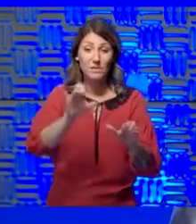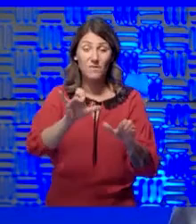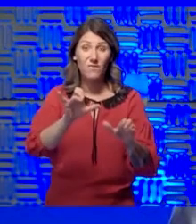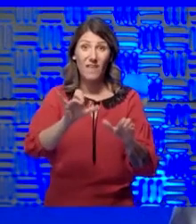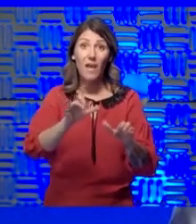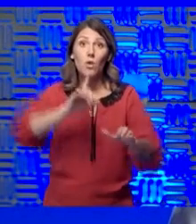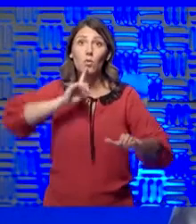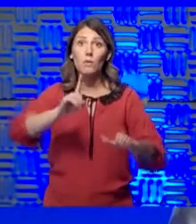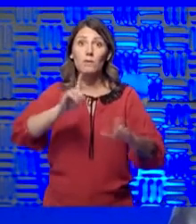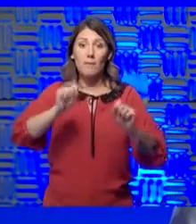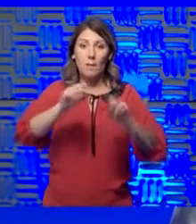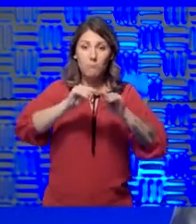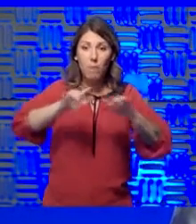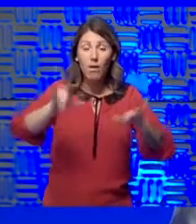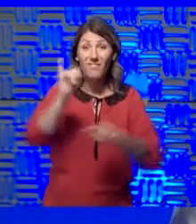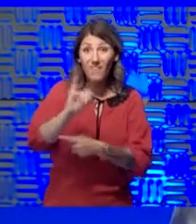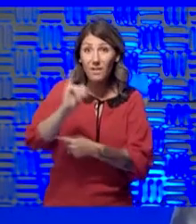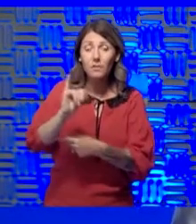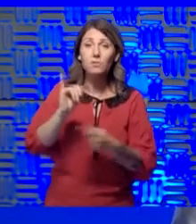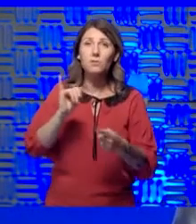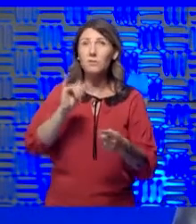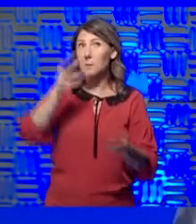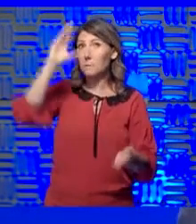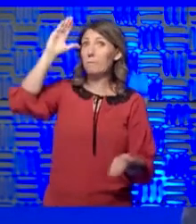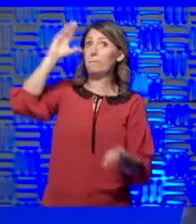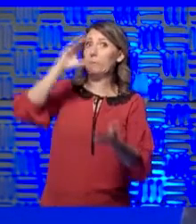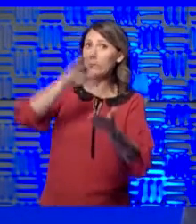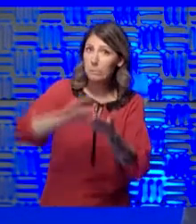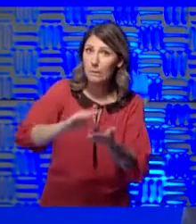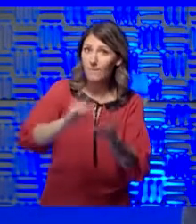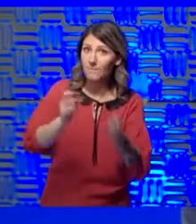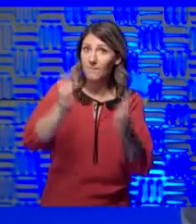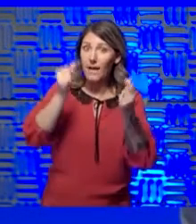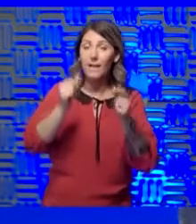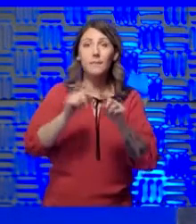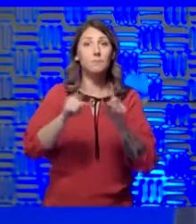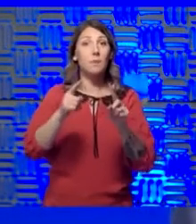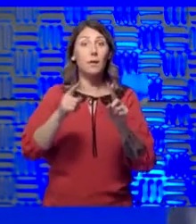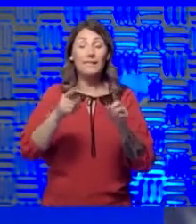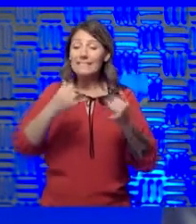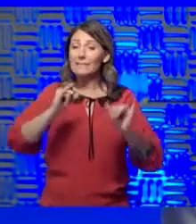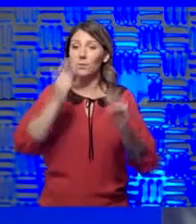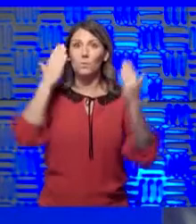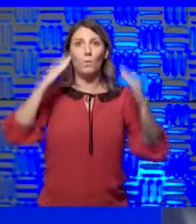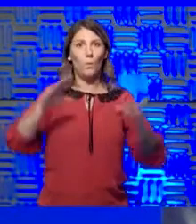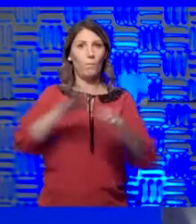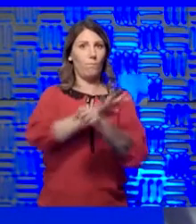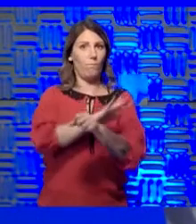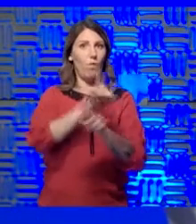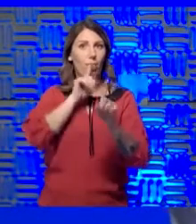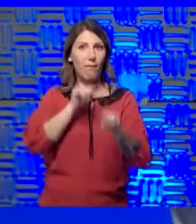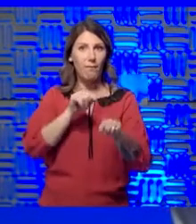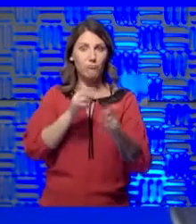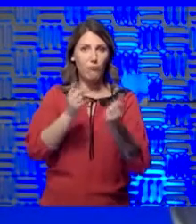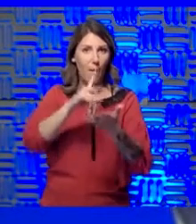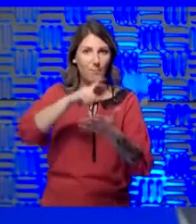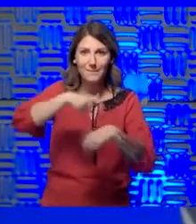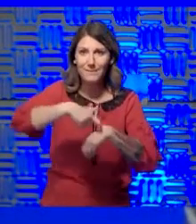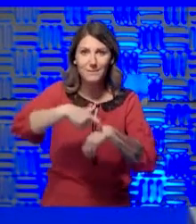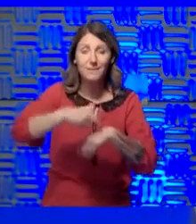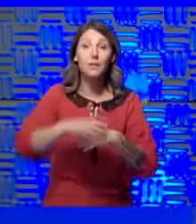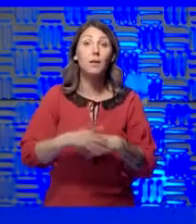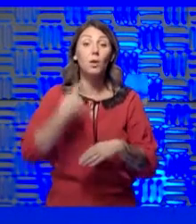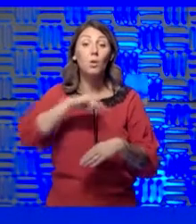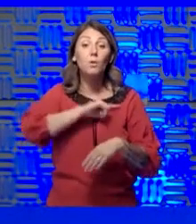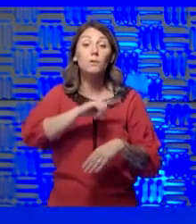infectious probably goes down quite quickly. But we still don't know the full answer to that, and we're